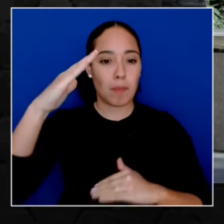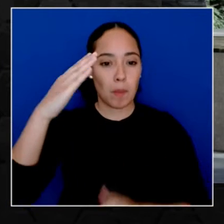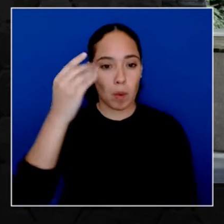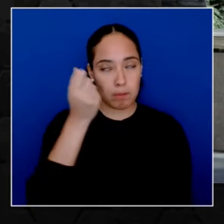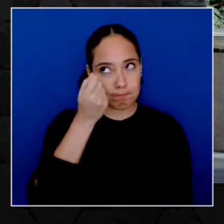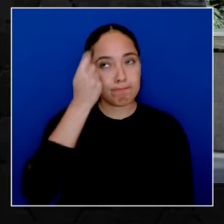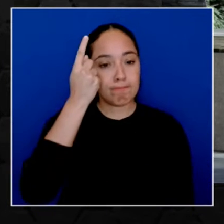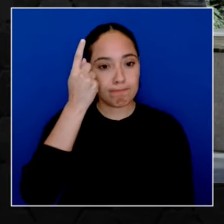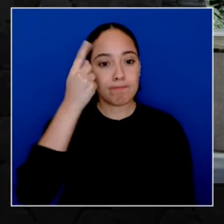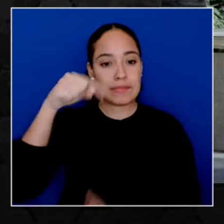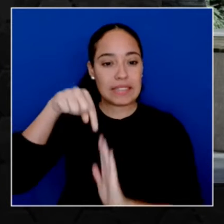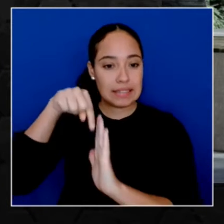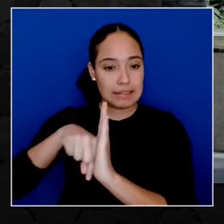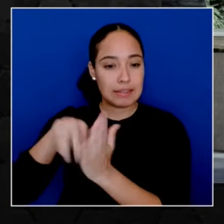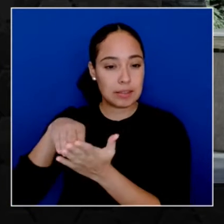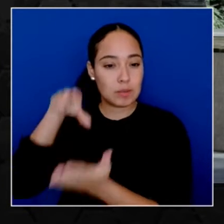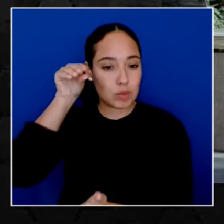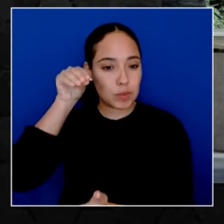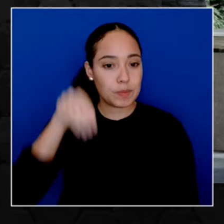Thank you.